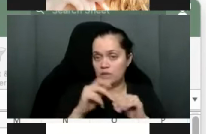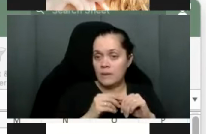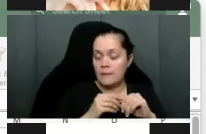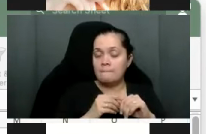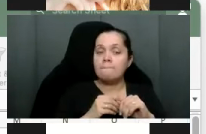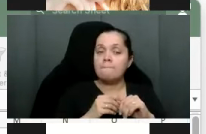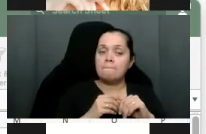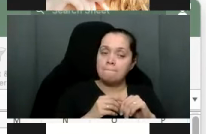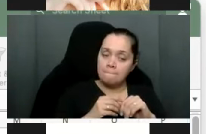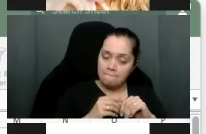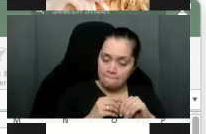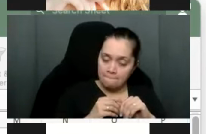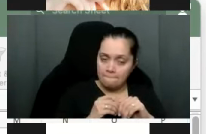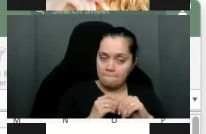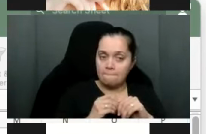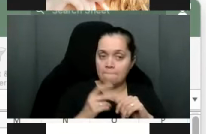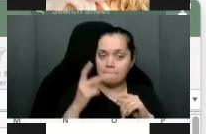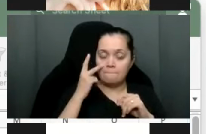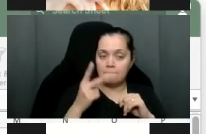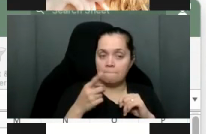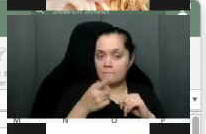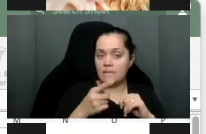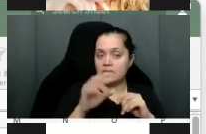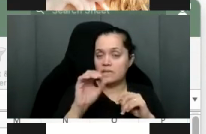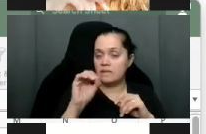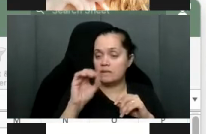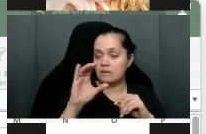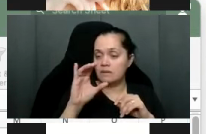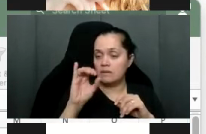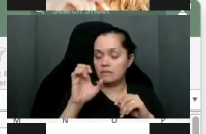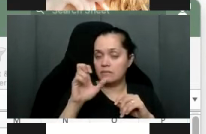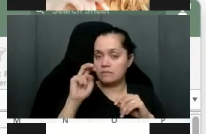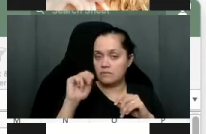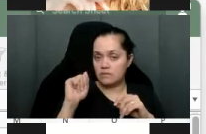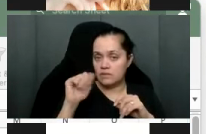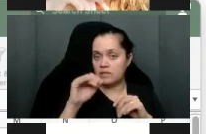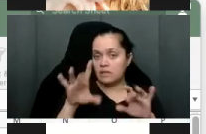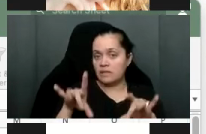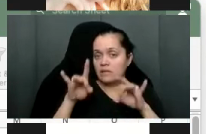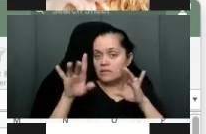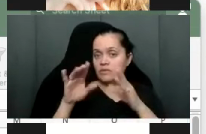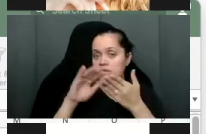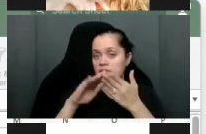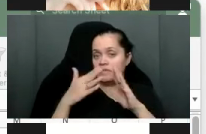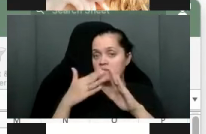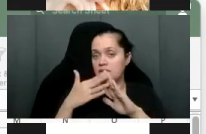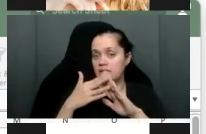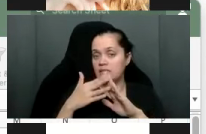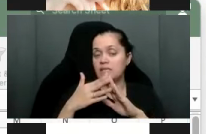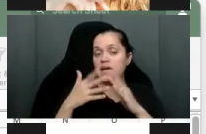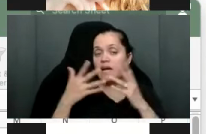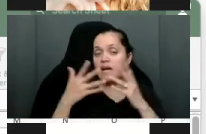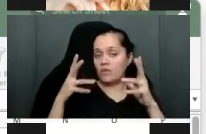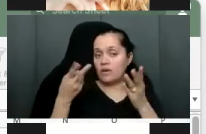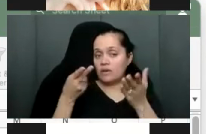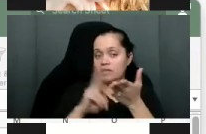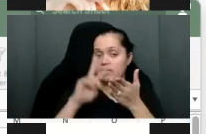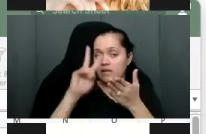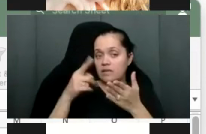So you can see it says Oceania and Australian cities. Okay, I have already signed